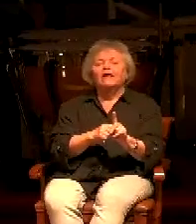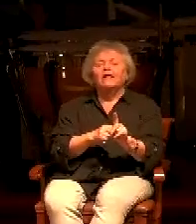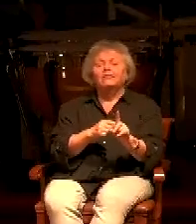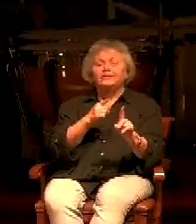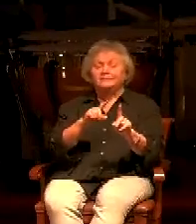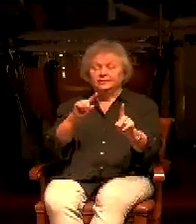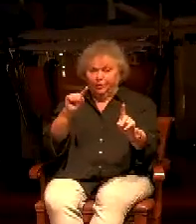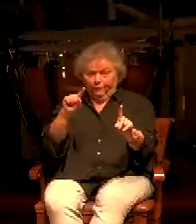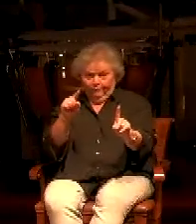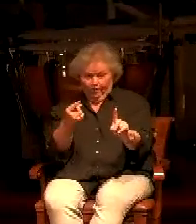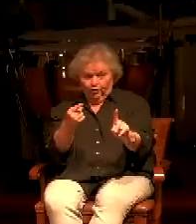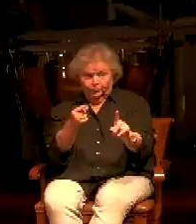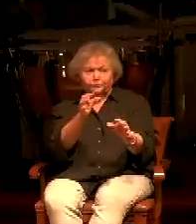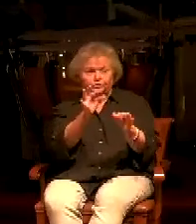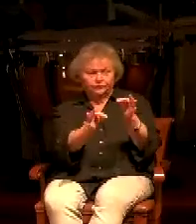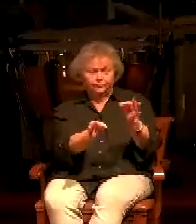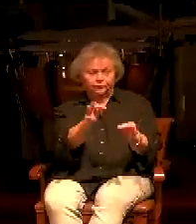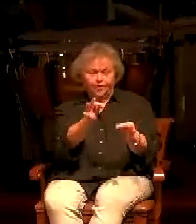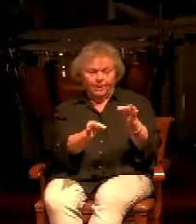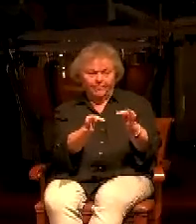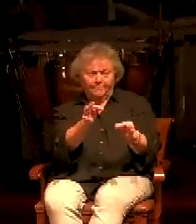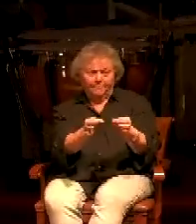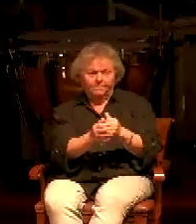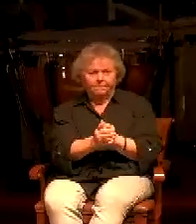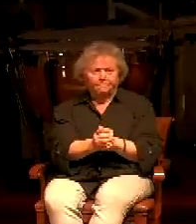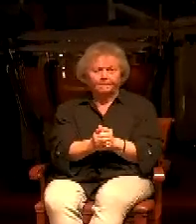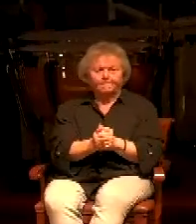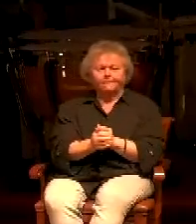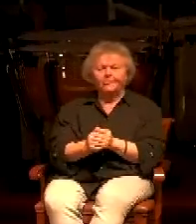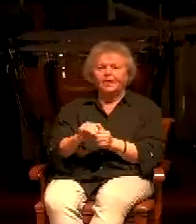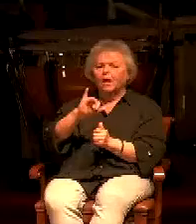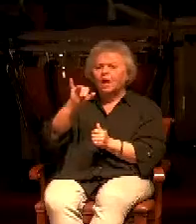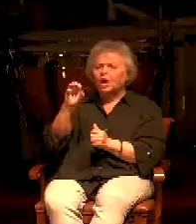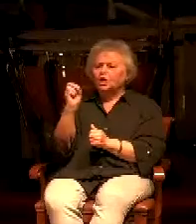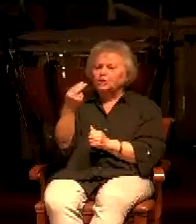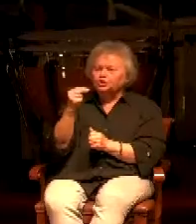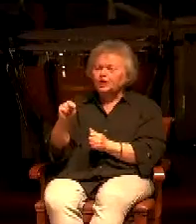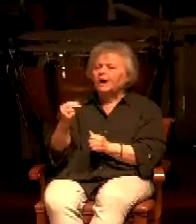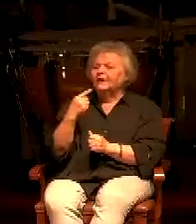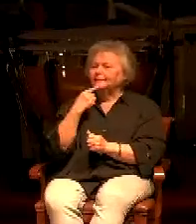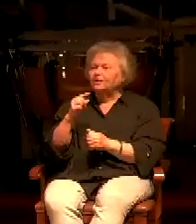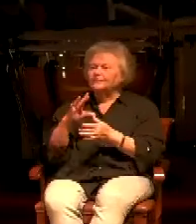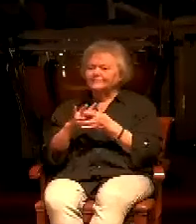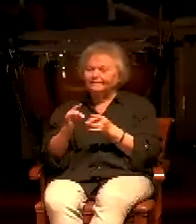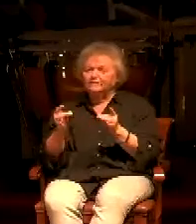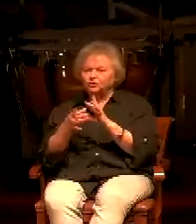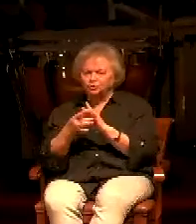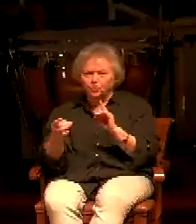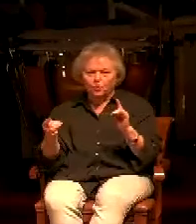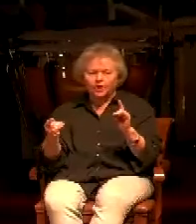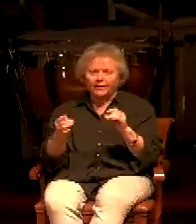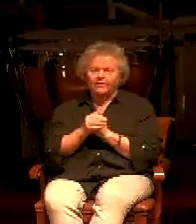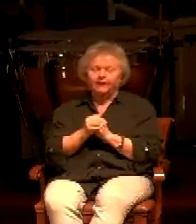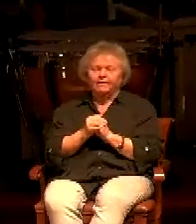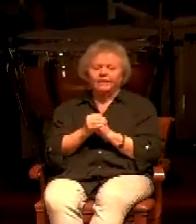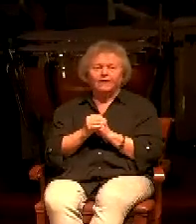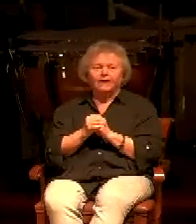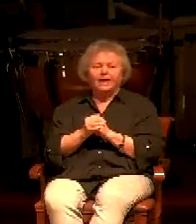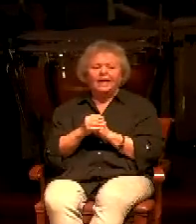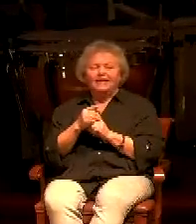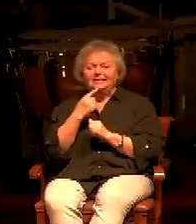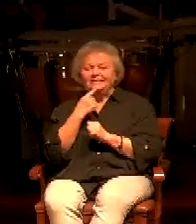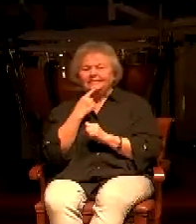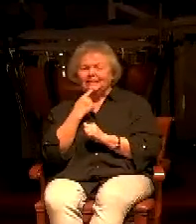preliminary inquisition, if you will. Now, what John does for us in this story is really striking. He will tell